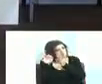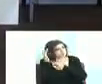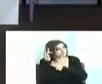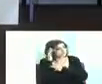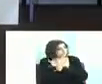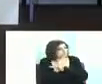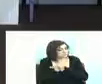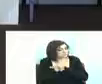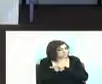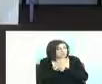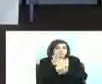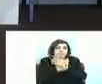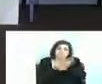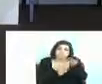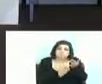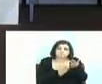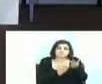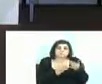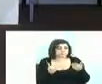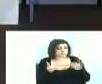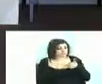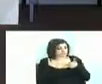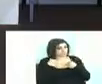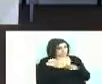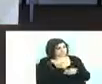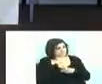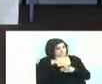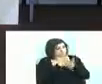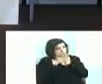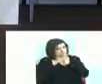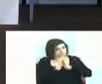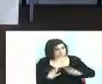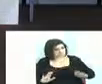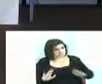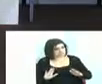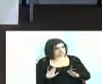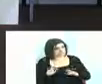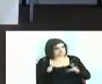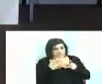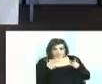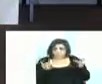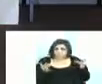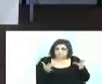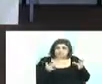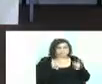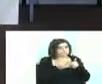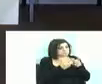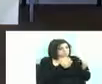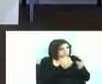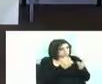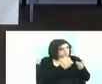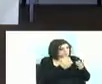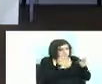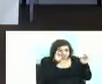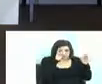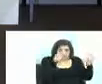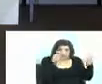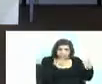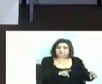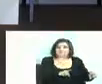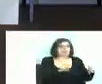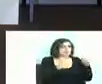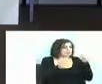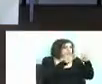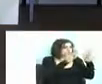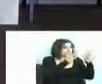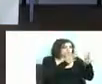it that some are able to have this inner peace and joy no matter the trauma or the tragedy that they face? And there are others